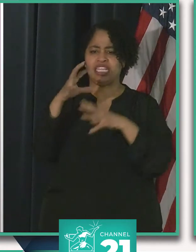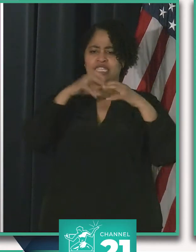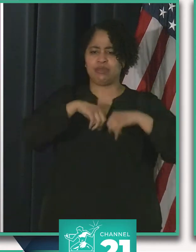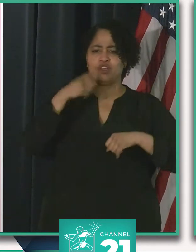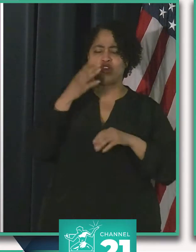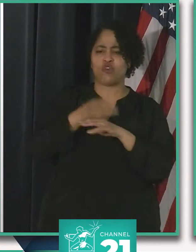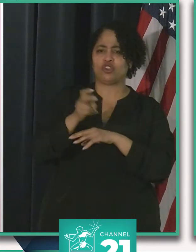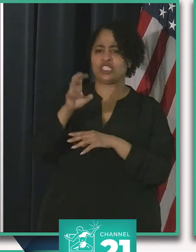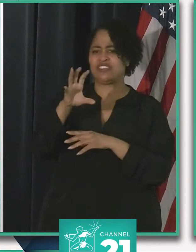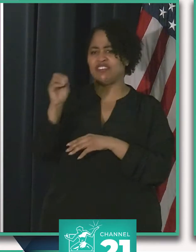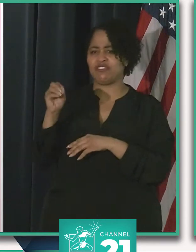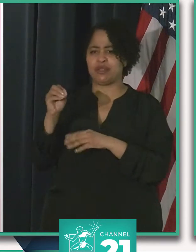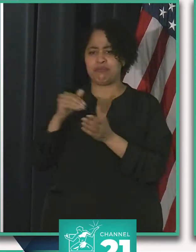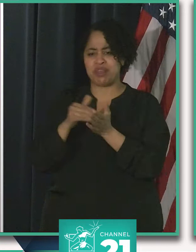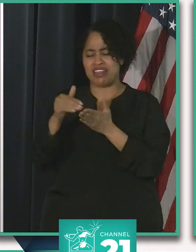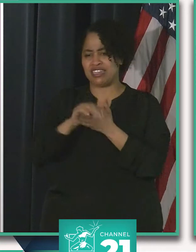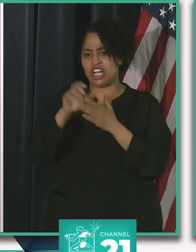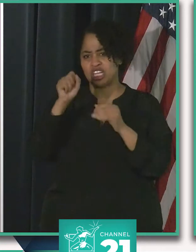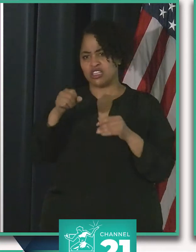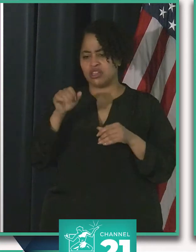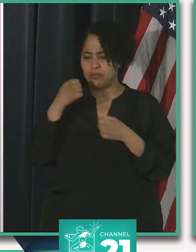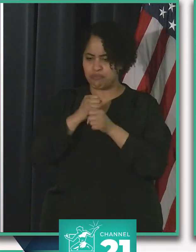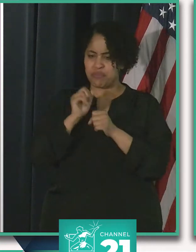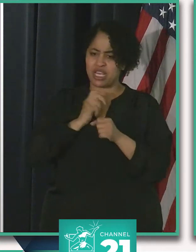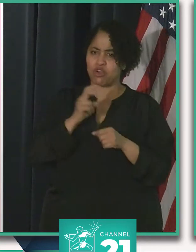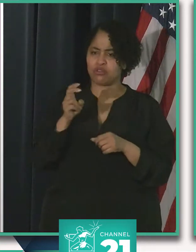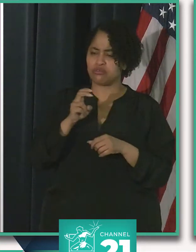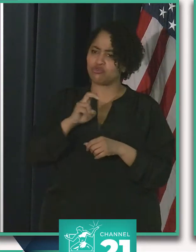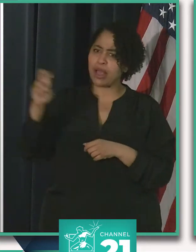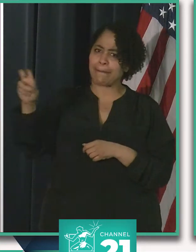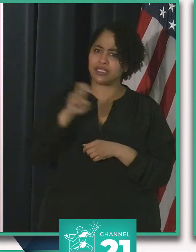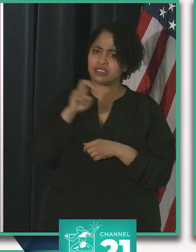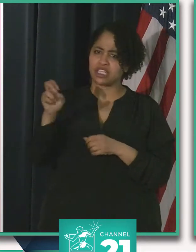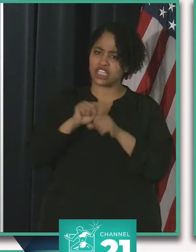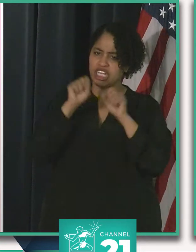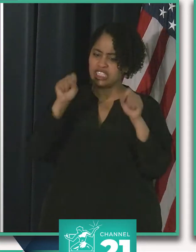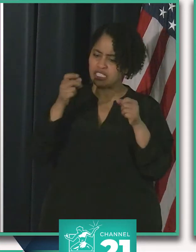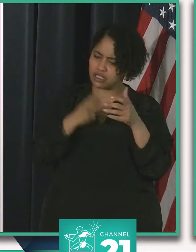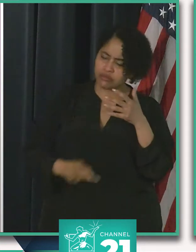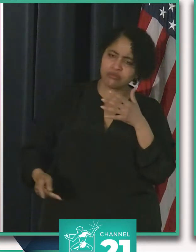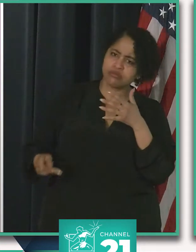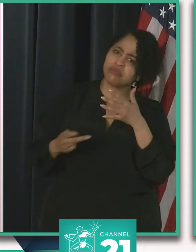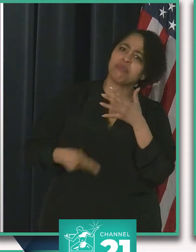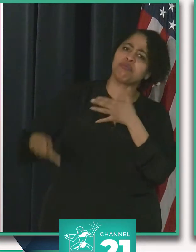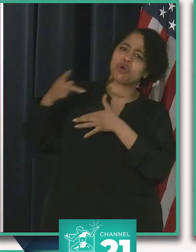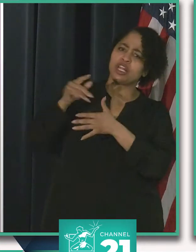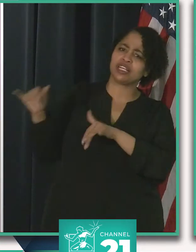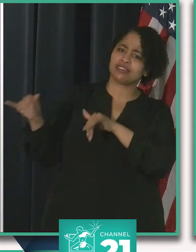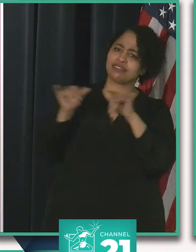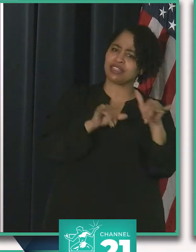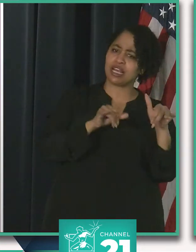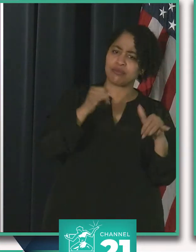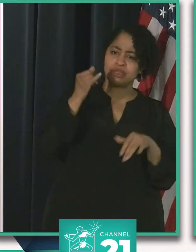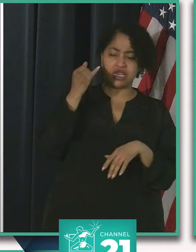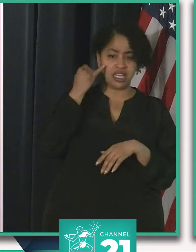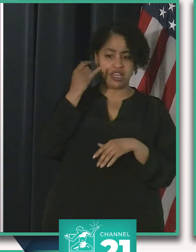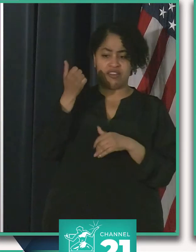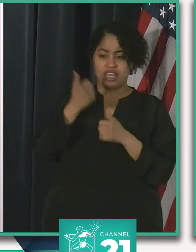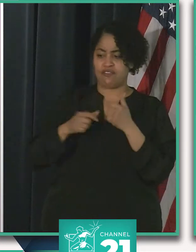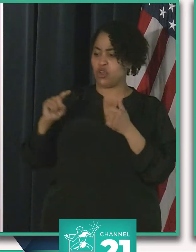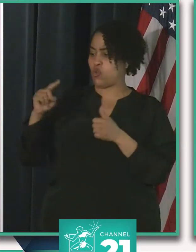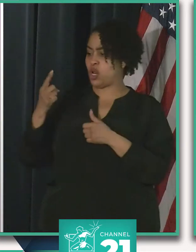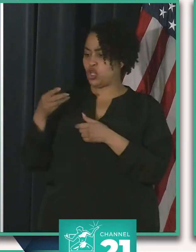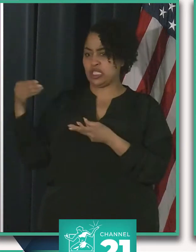can we have that same level of priority for our transit system? For every $1 that you spend, if you knew this, for every $1 you spent on